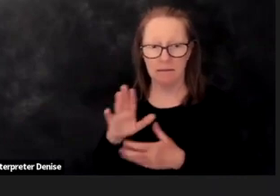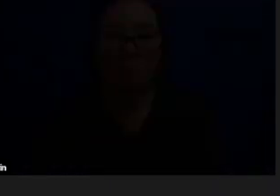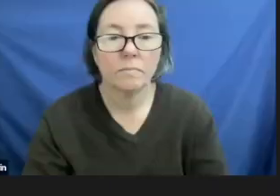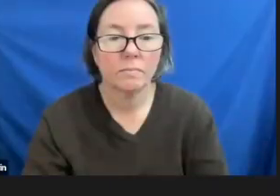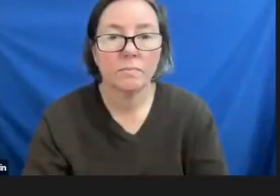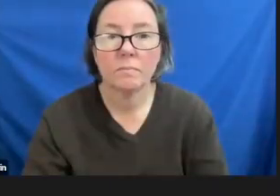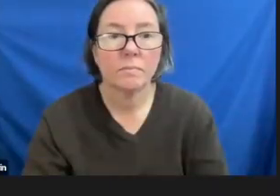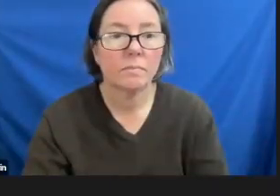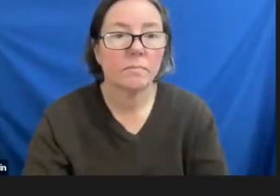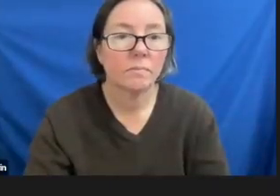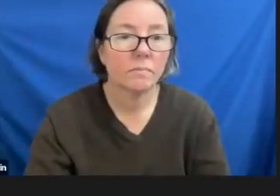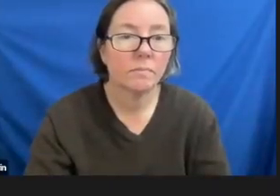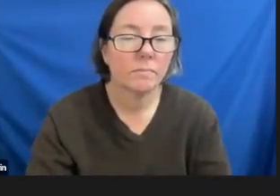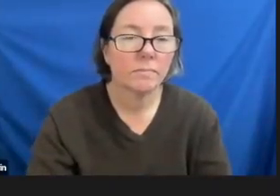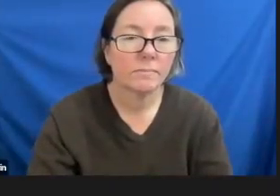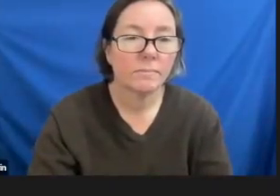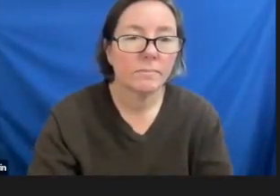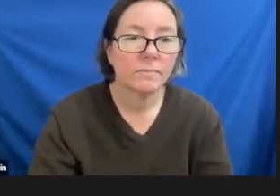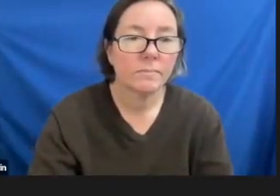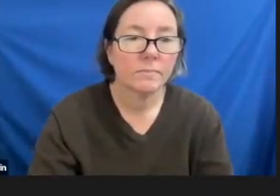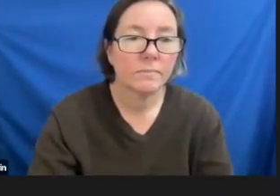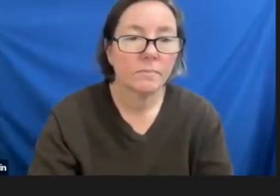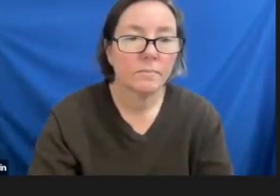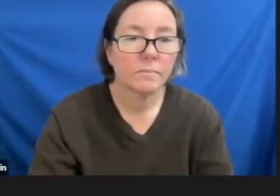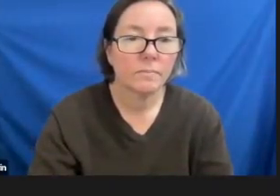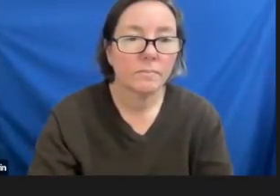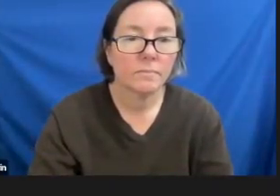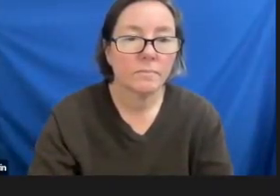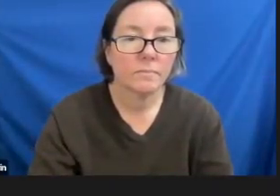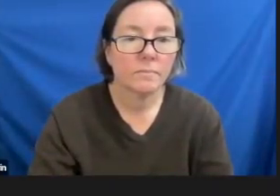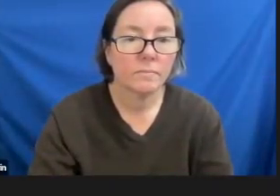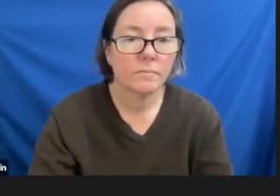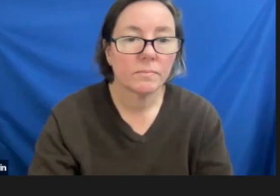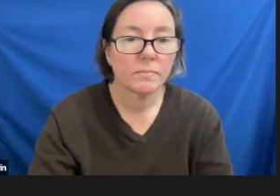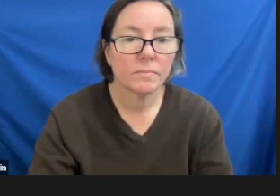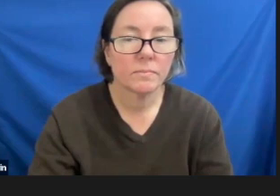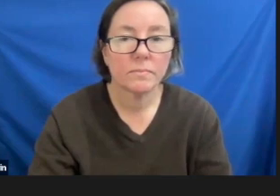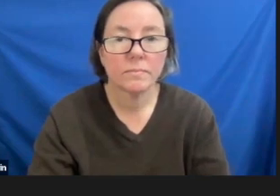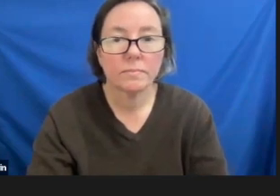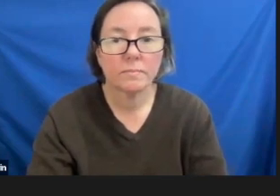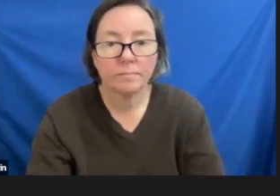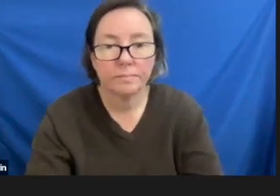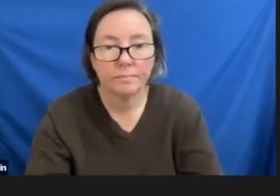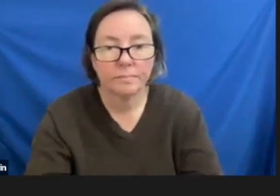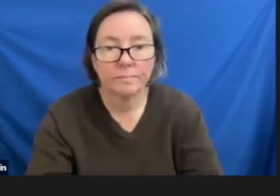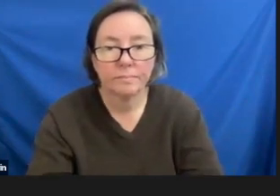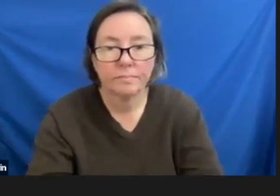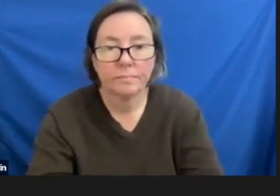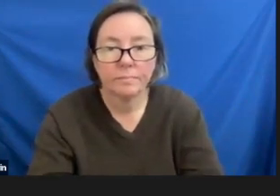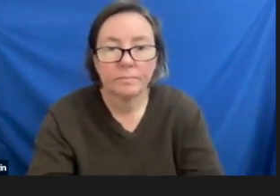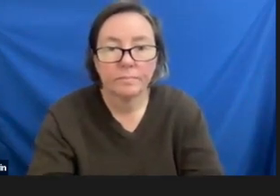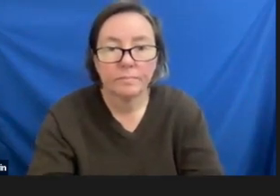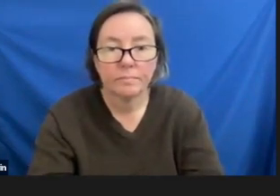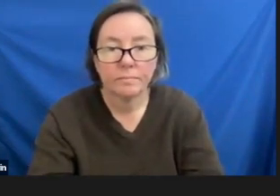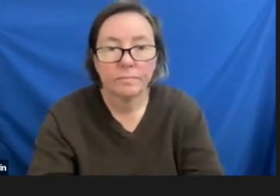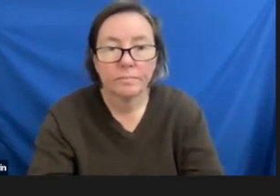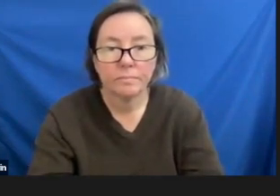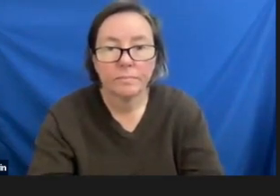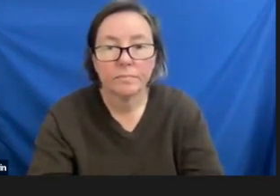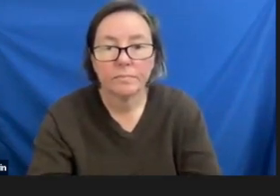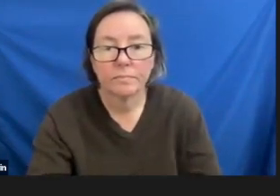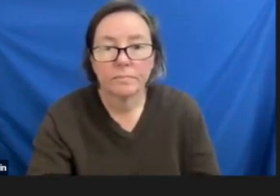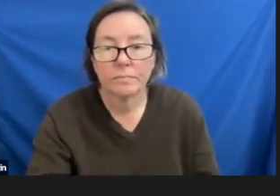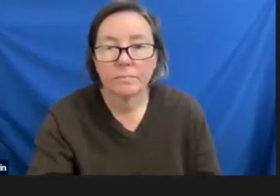necessarily be advertised as the only way. We can always go, to college. We can always, go to different parts